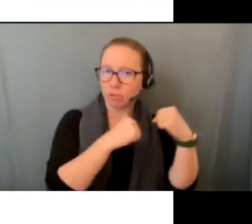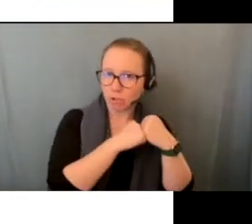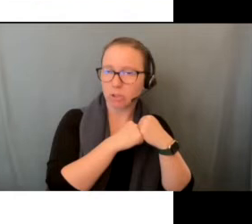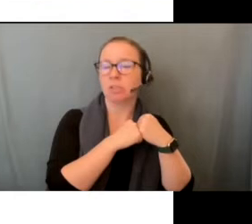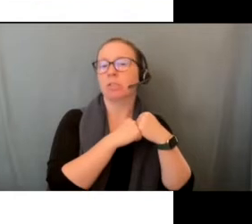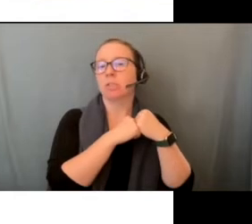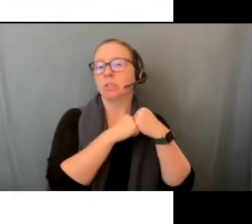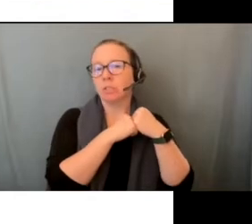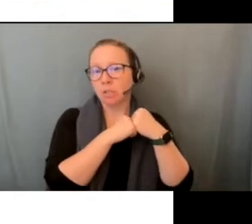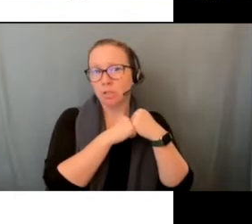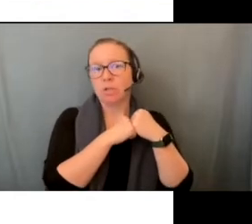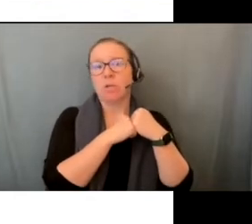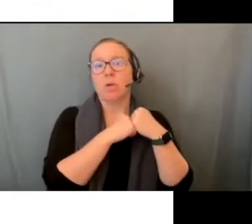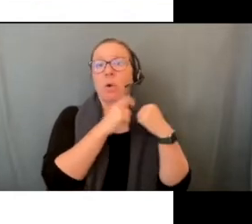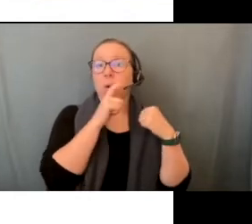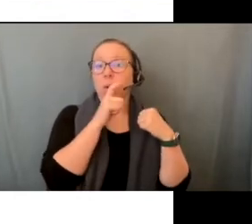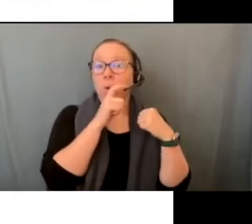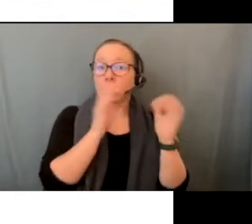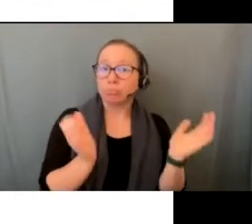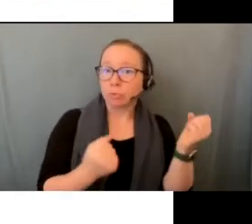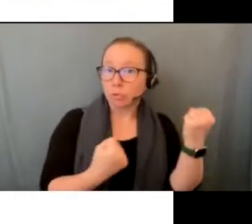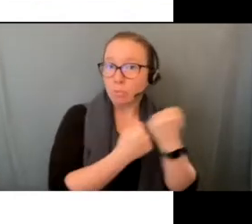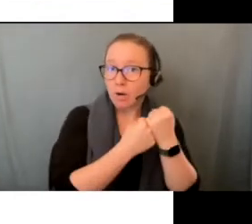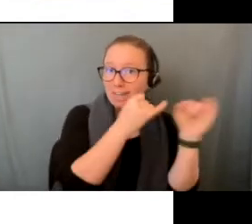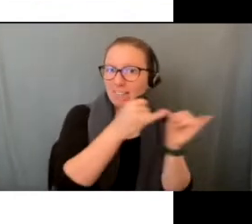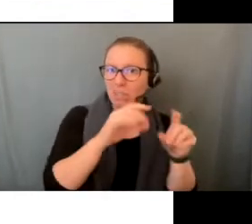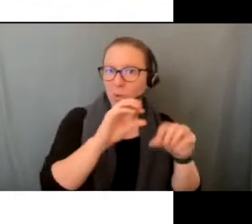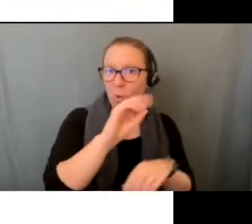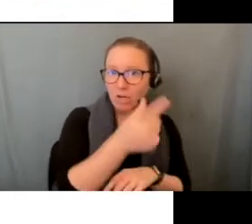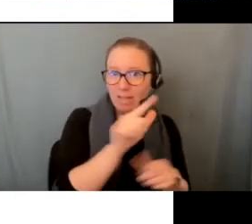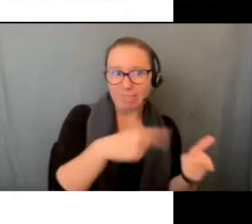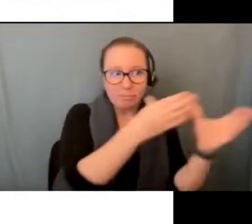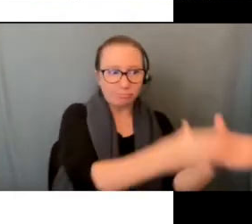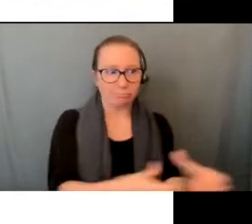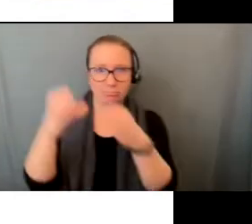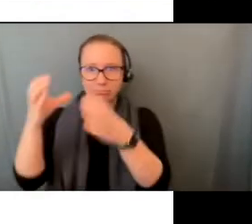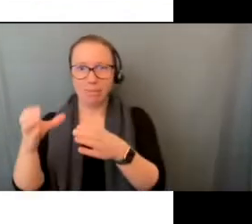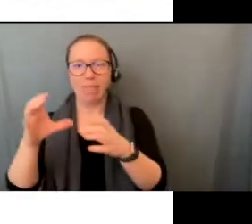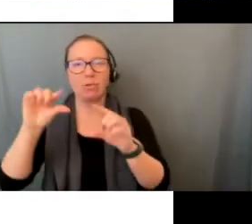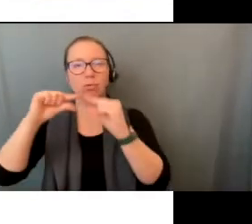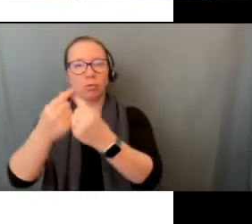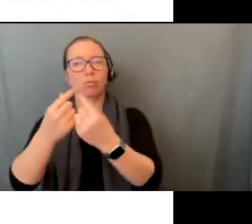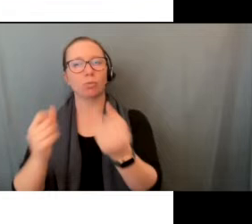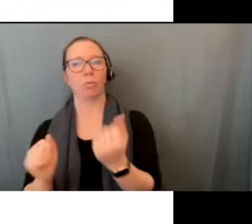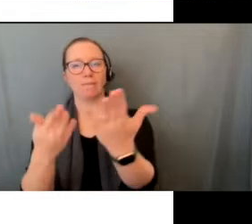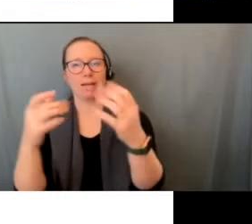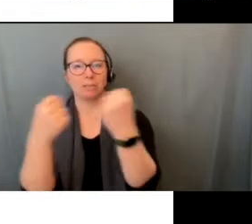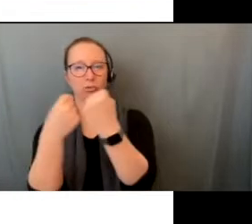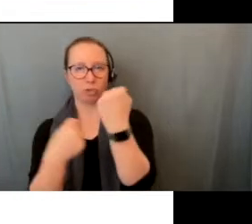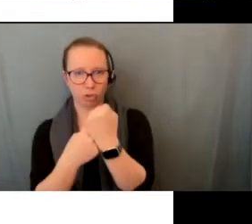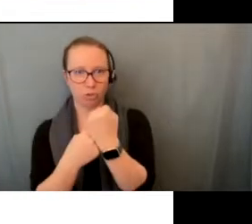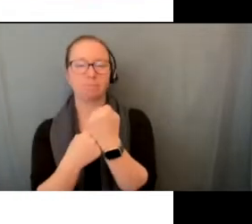forward individual organizations and bringing it to the group to help provide that structure. So again, it takes